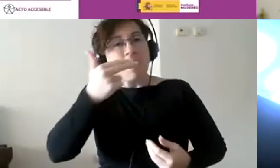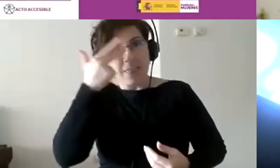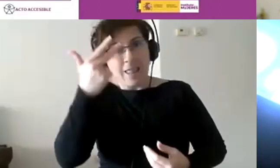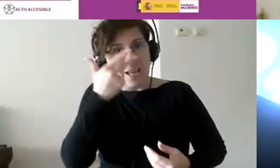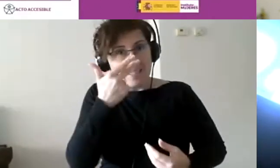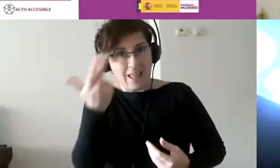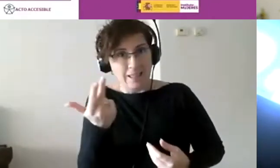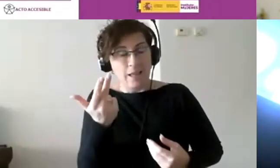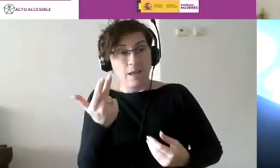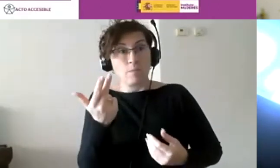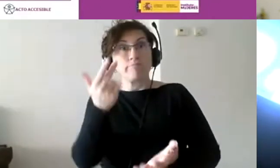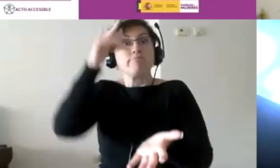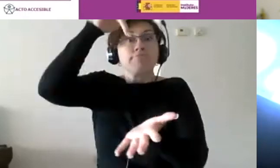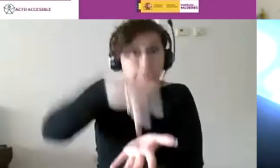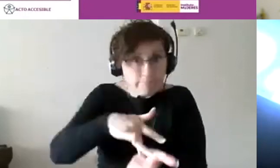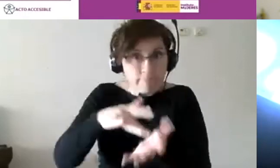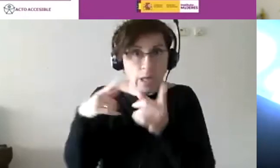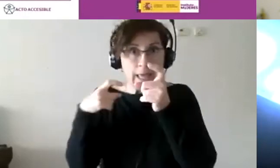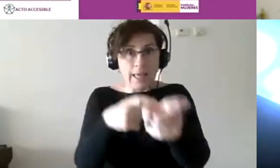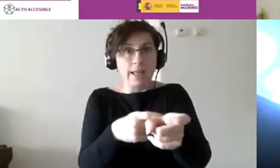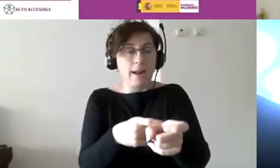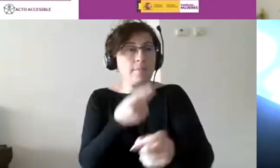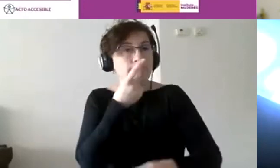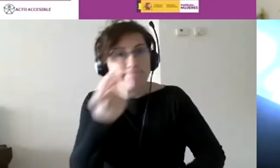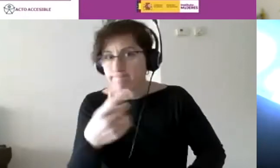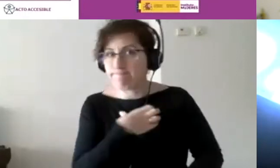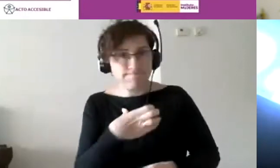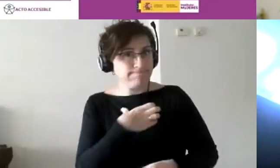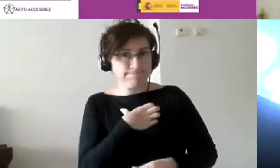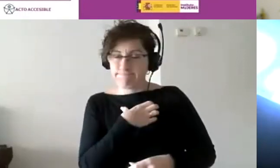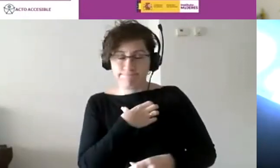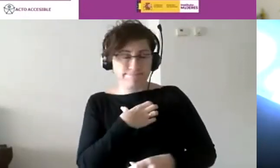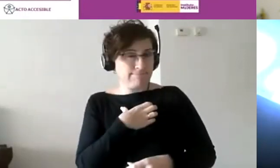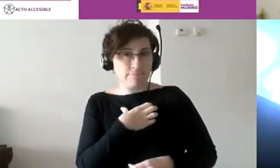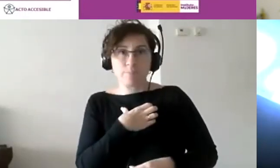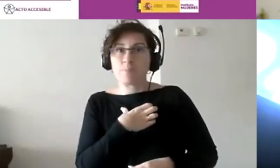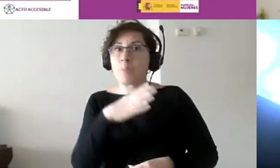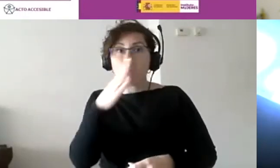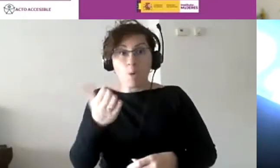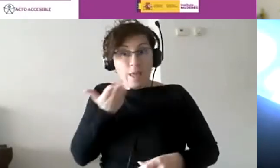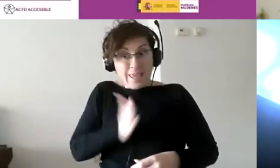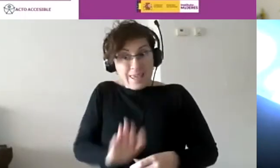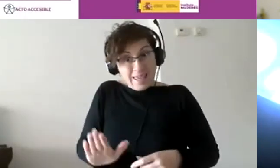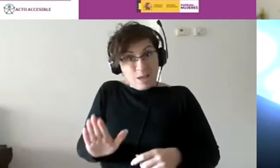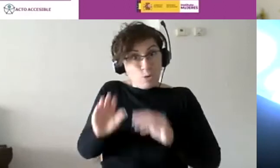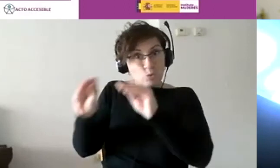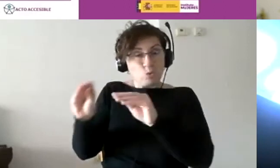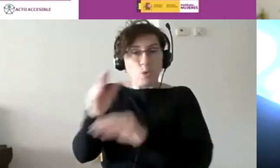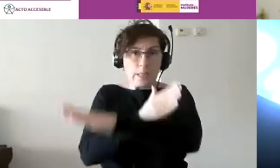their kids have very hard disability, and the road will be